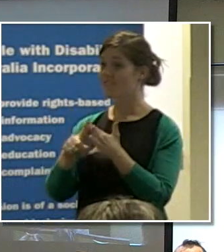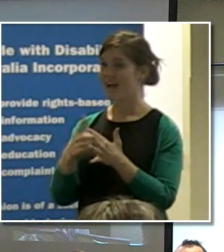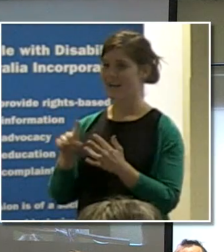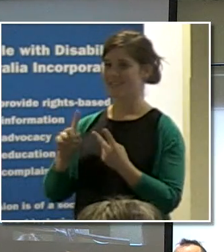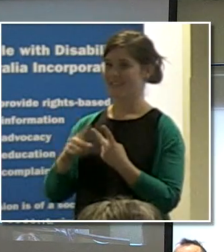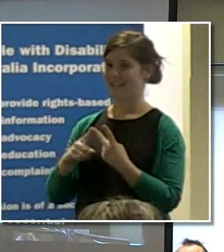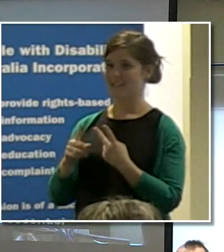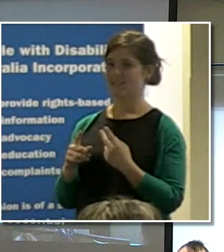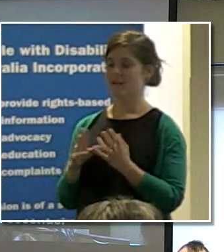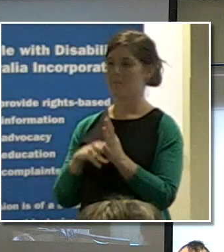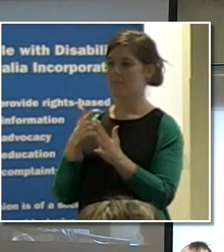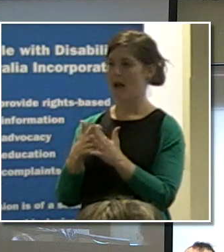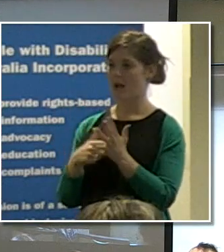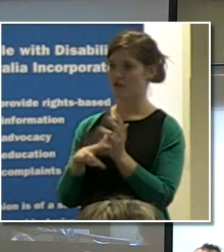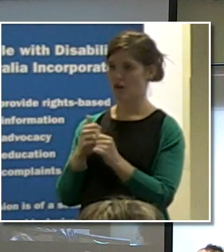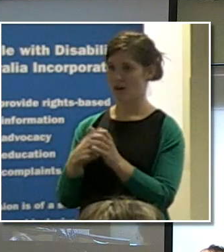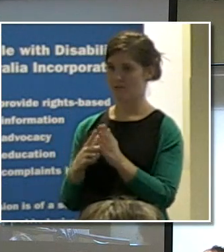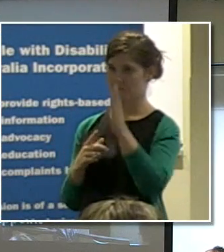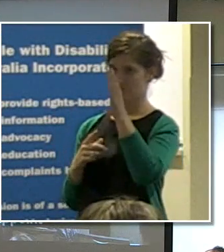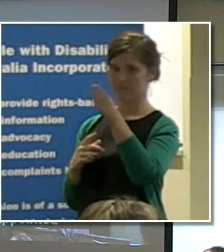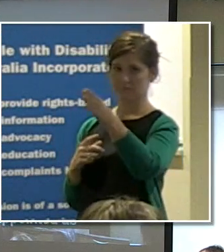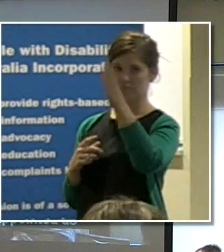Mark Tonga be appointed as a public officer?